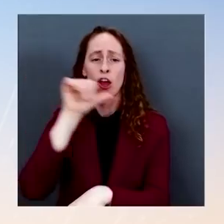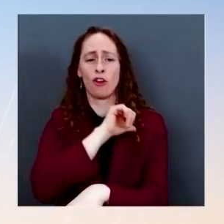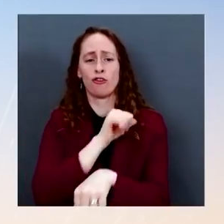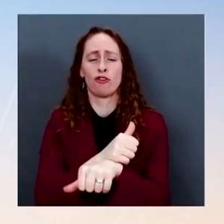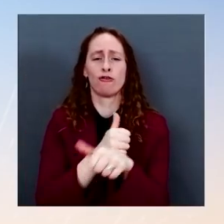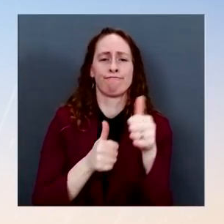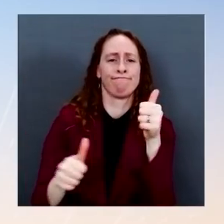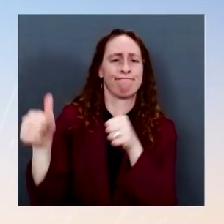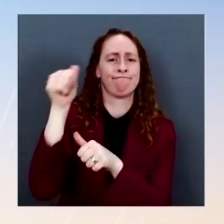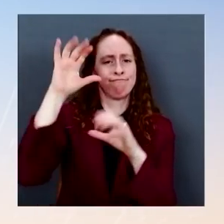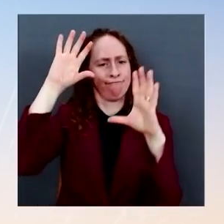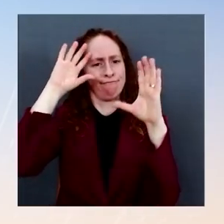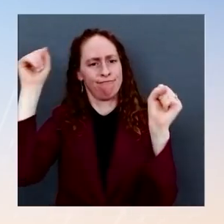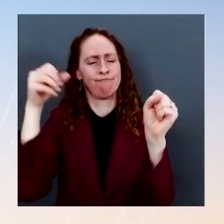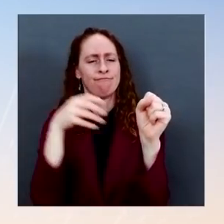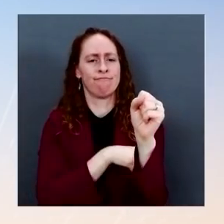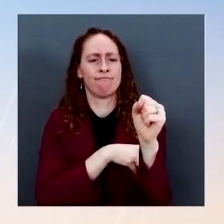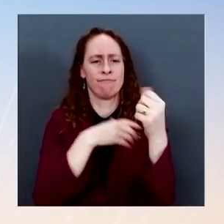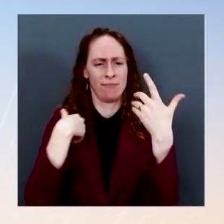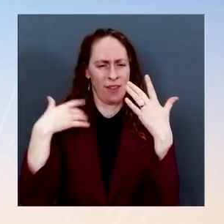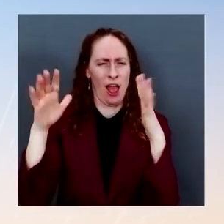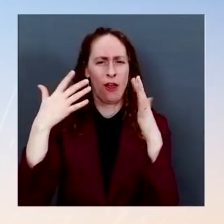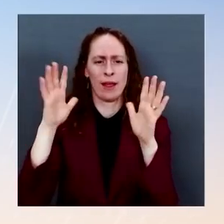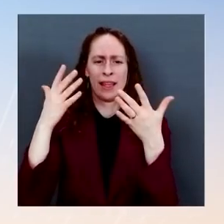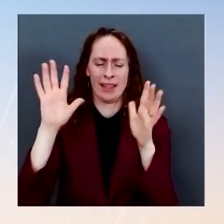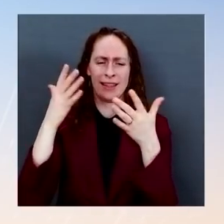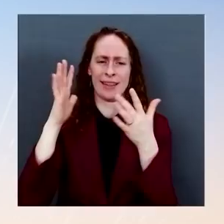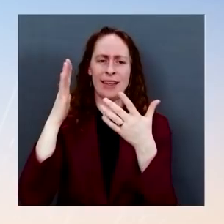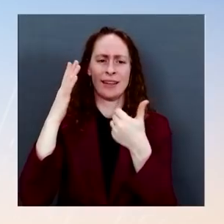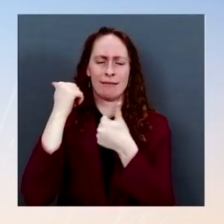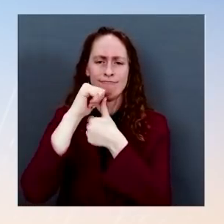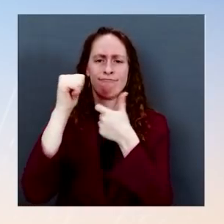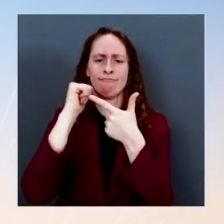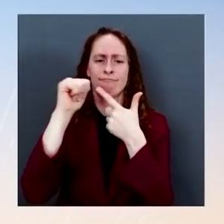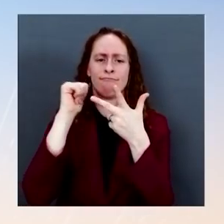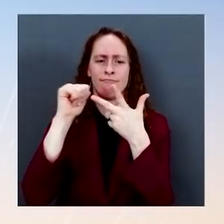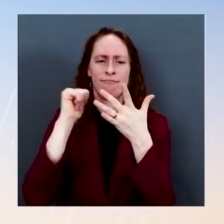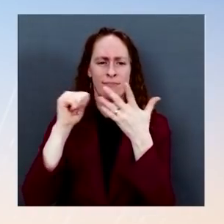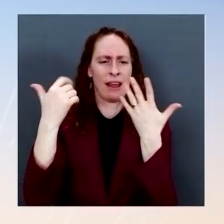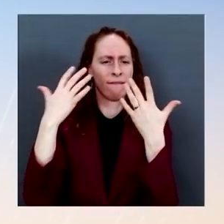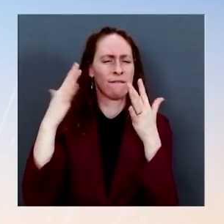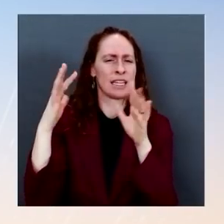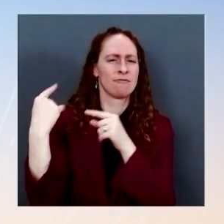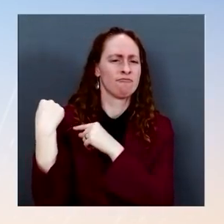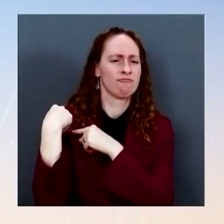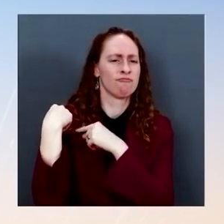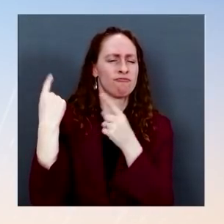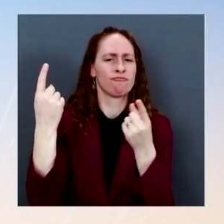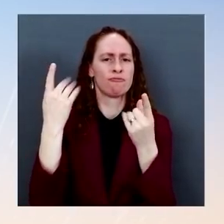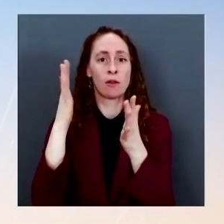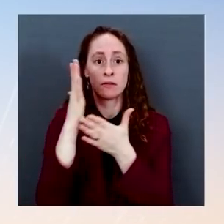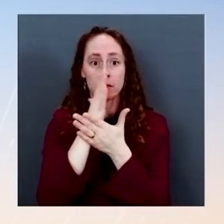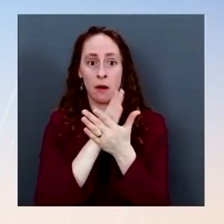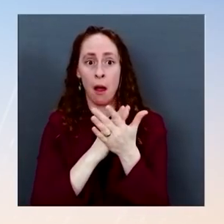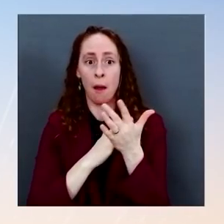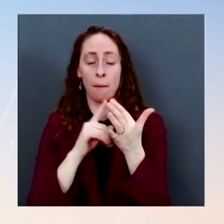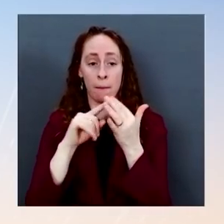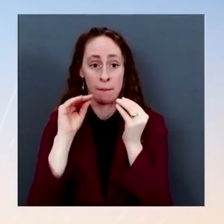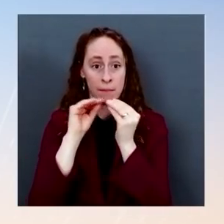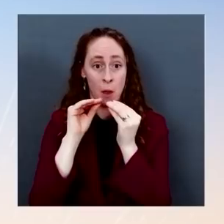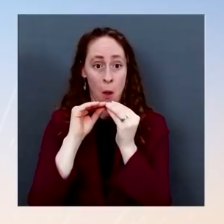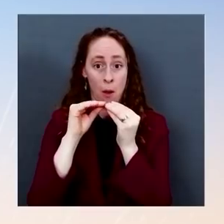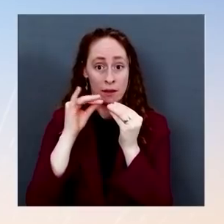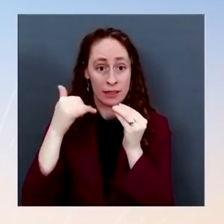of legislation is obviously it makes it permanent, so there's a lot of value in that, but I can see if that's something more under active consideration.